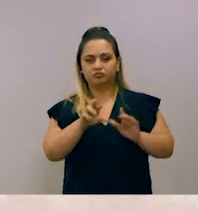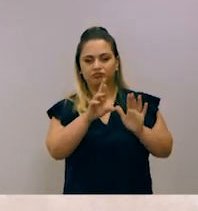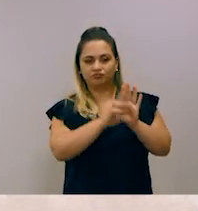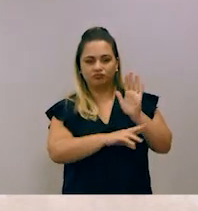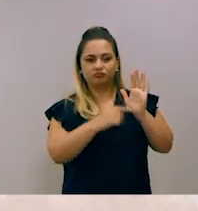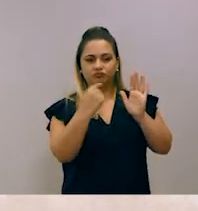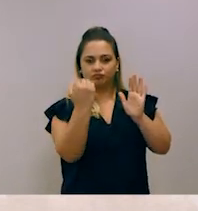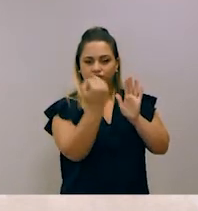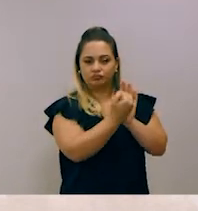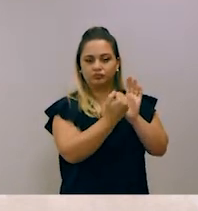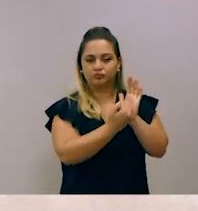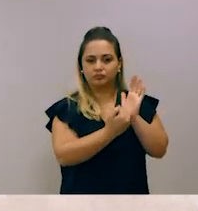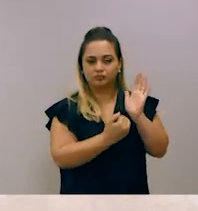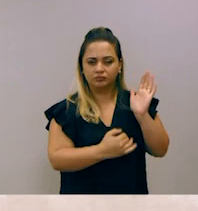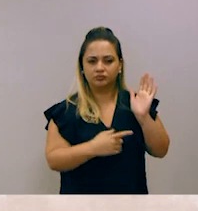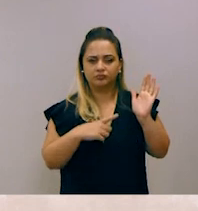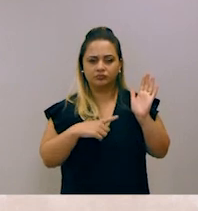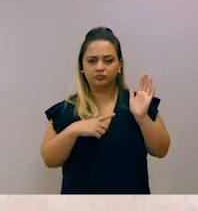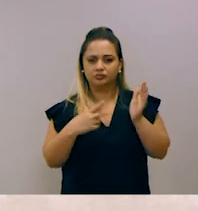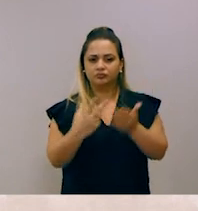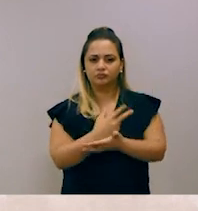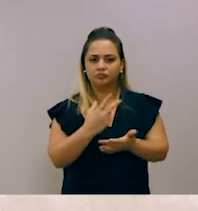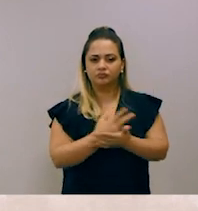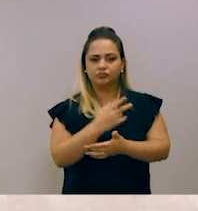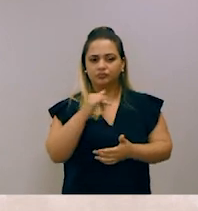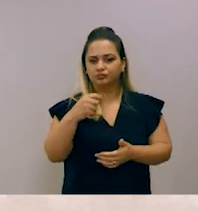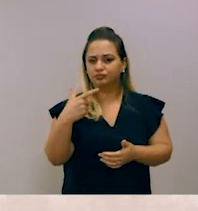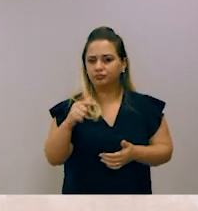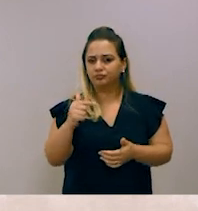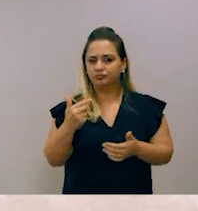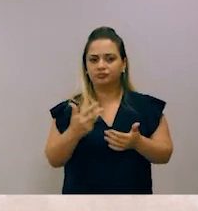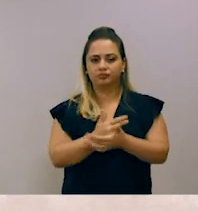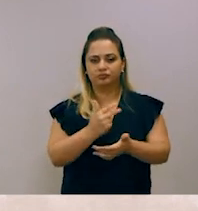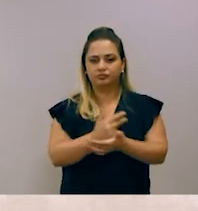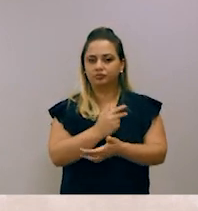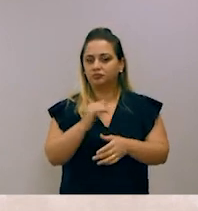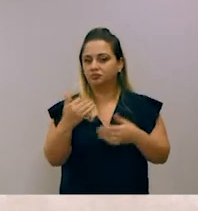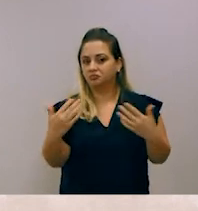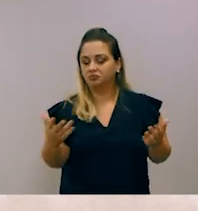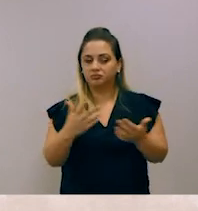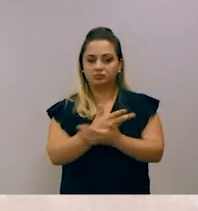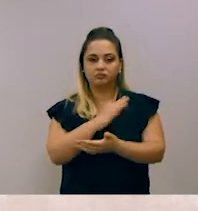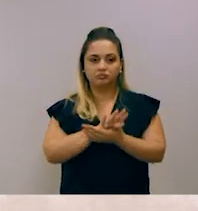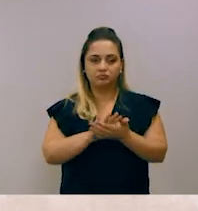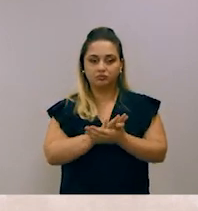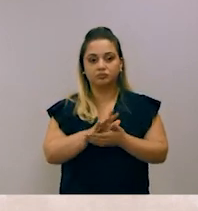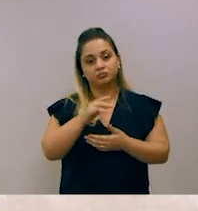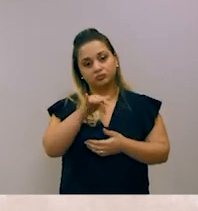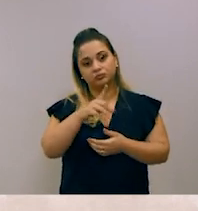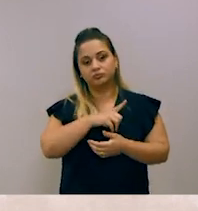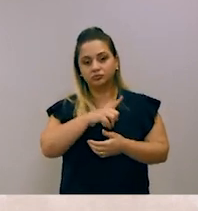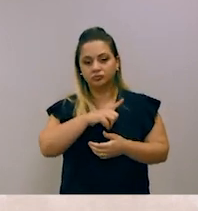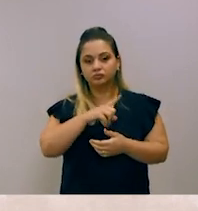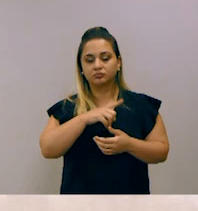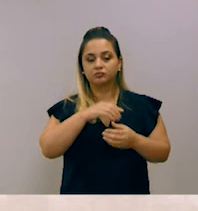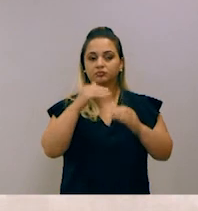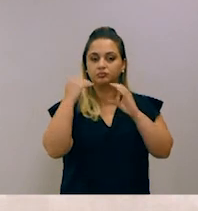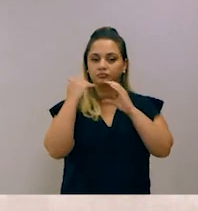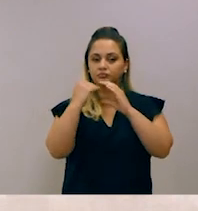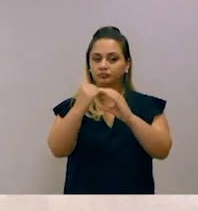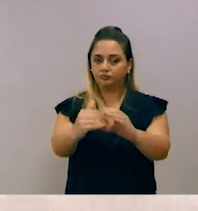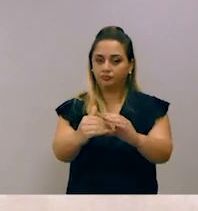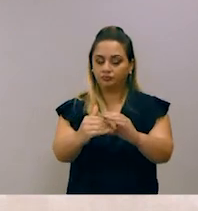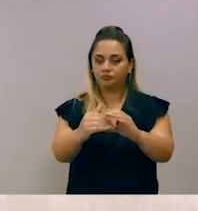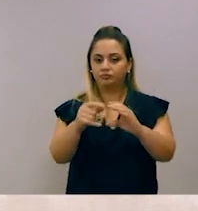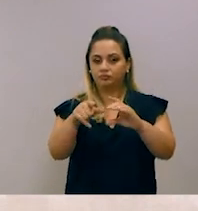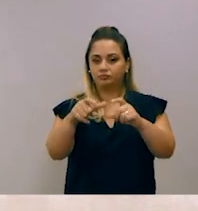the report of errors detected. If there are no errors, nothing happens. But if there are errors, the report is sent via